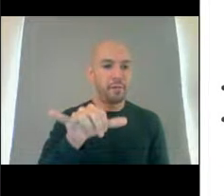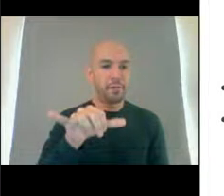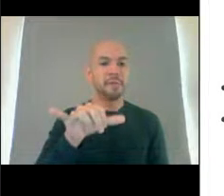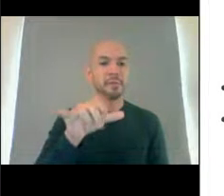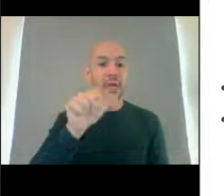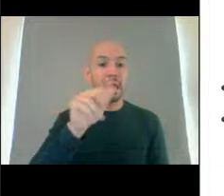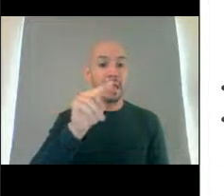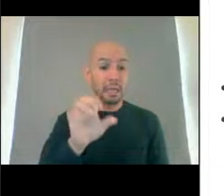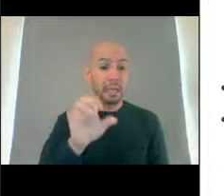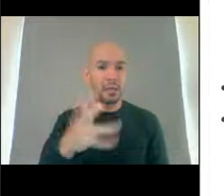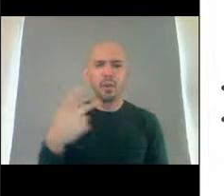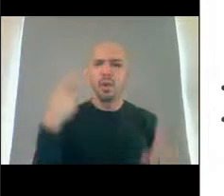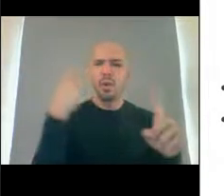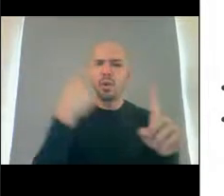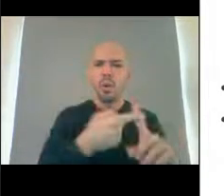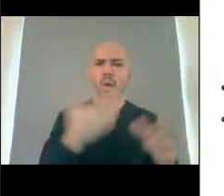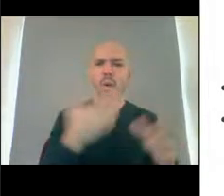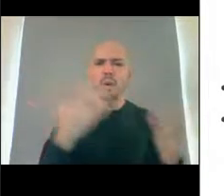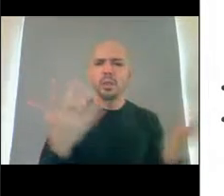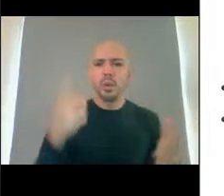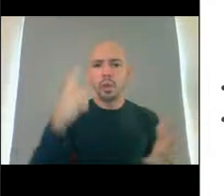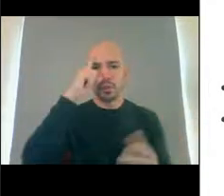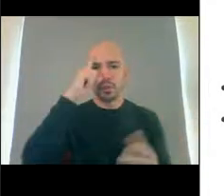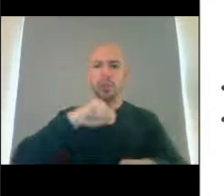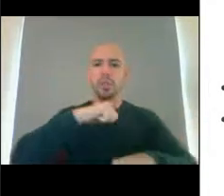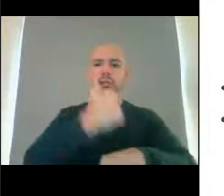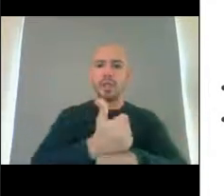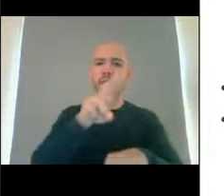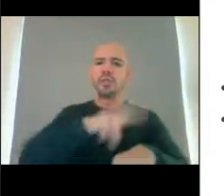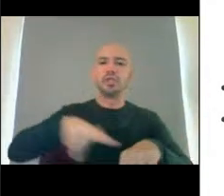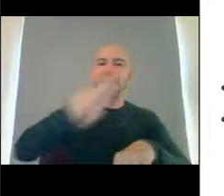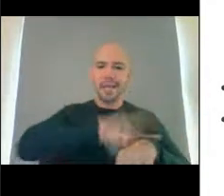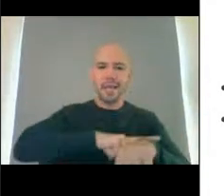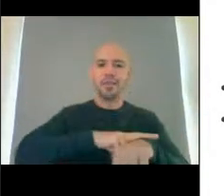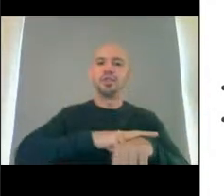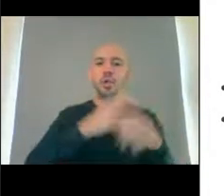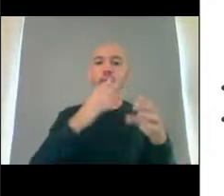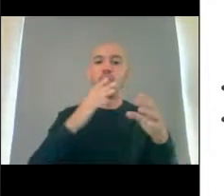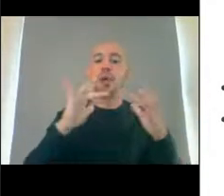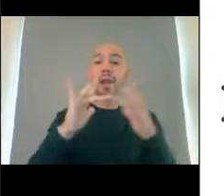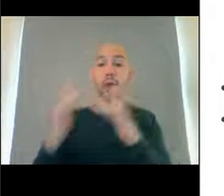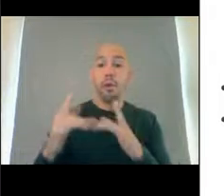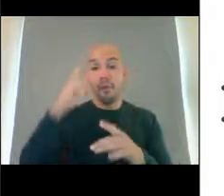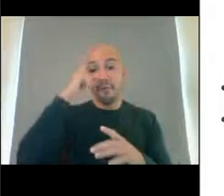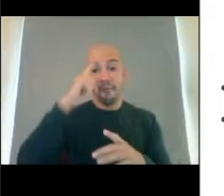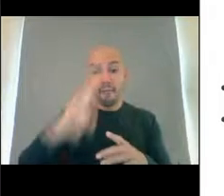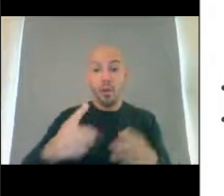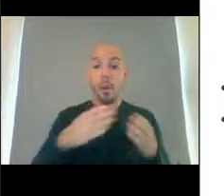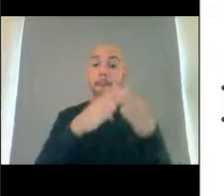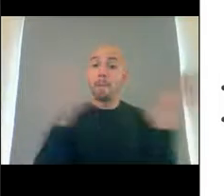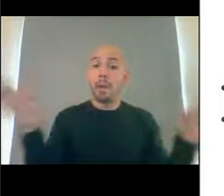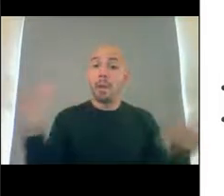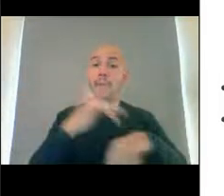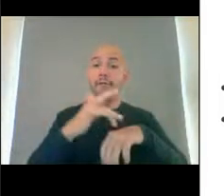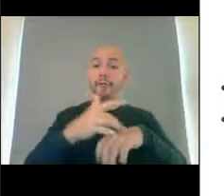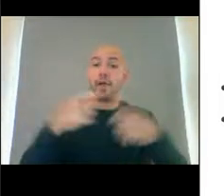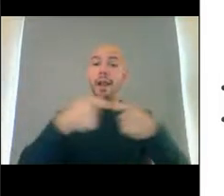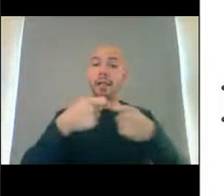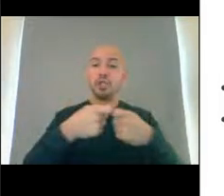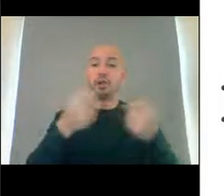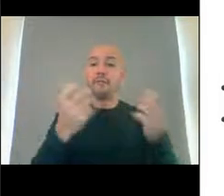establish a national network of publicly available electric vehicle fast chargers along designated alternative